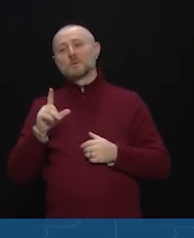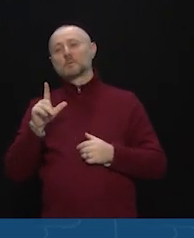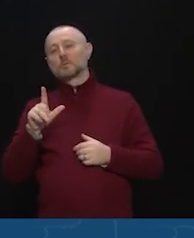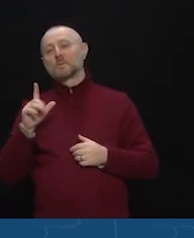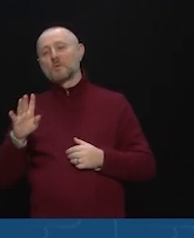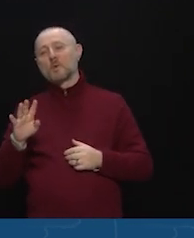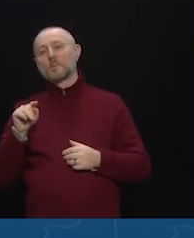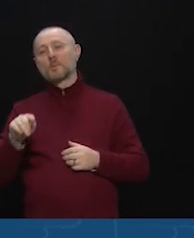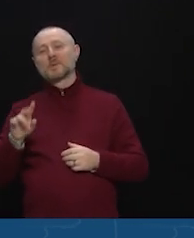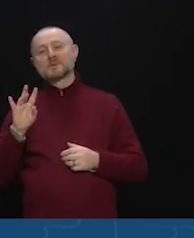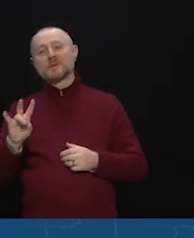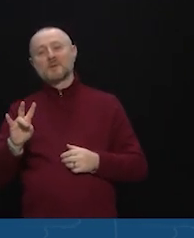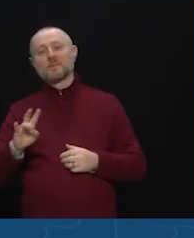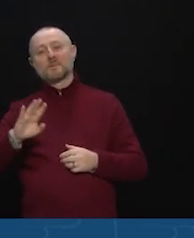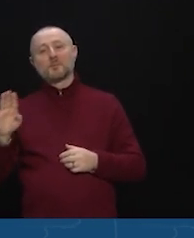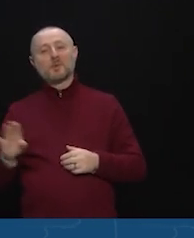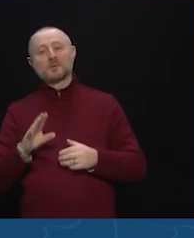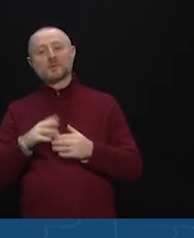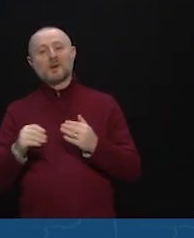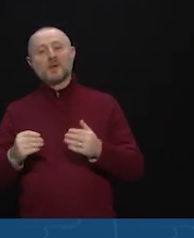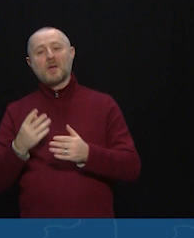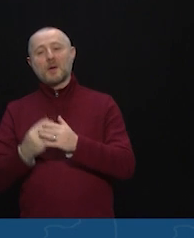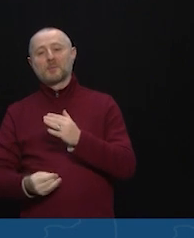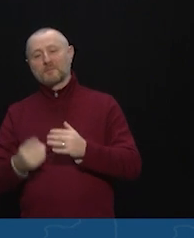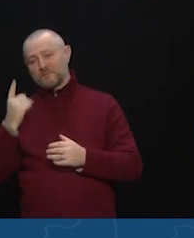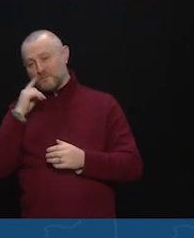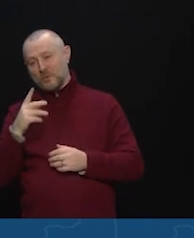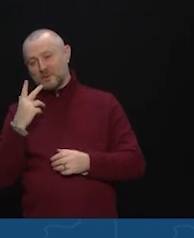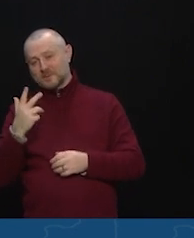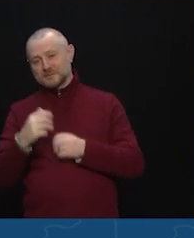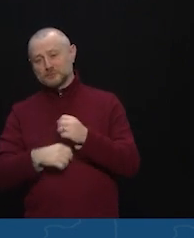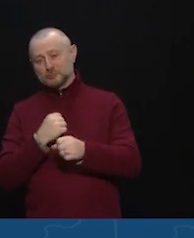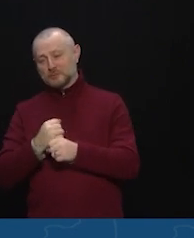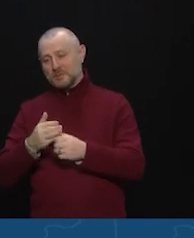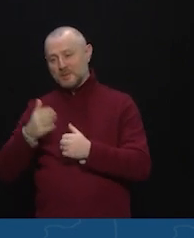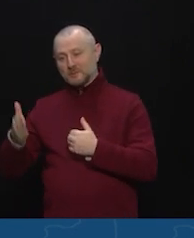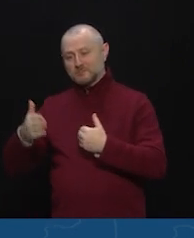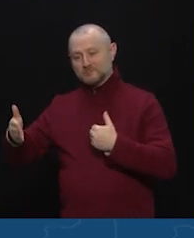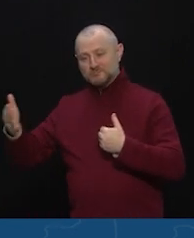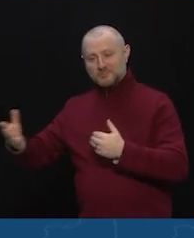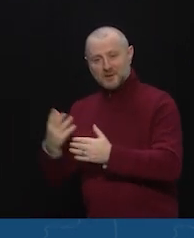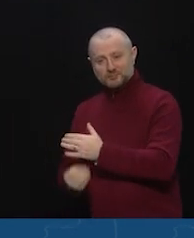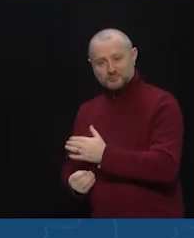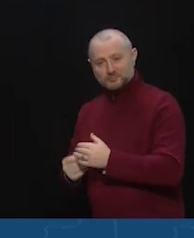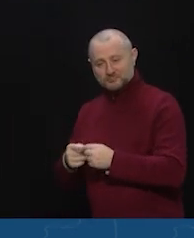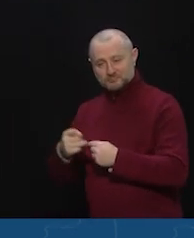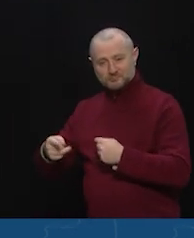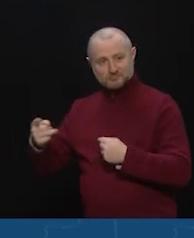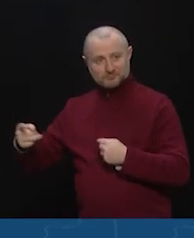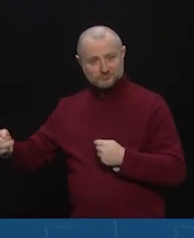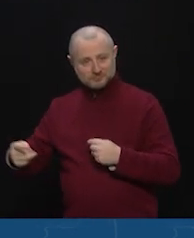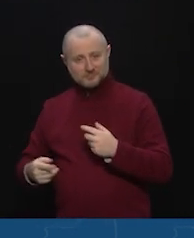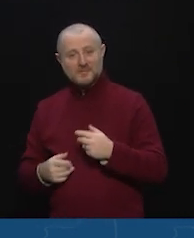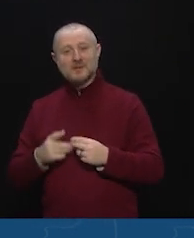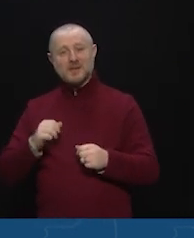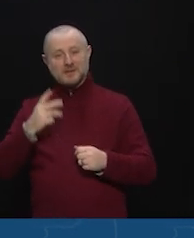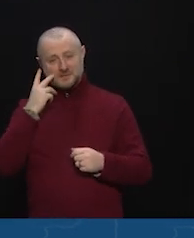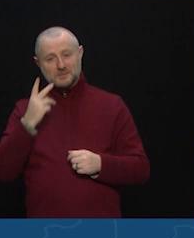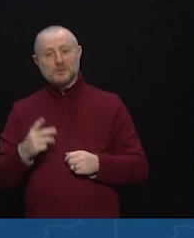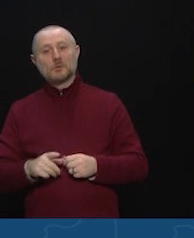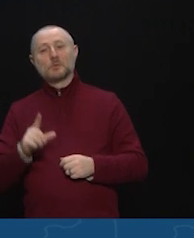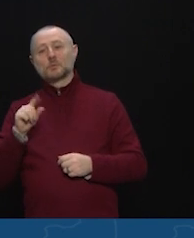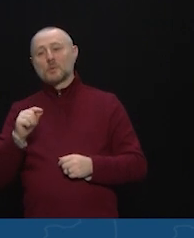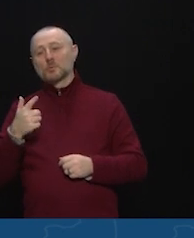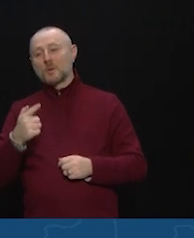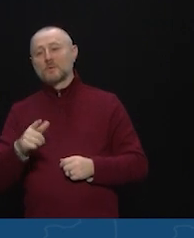over the next 3 years. And then those are the gaps from 2010, again, through 21, as you can see. In 22, after we got the federal money, it